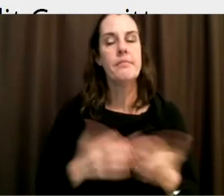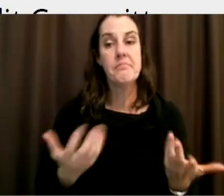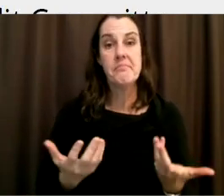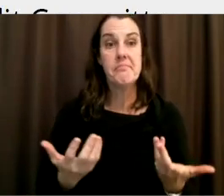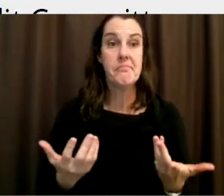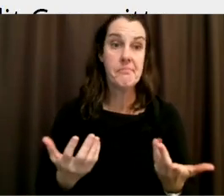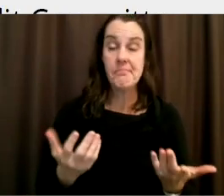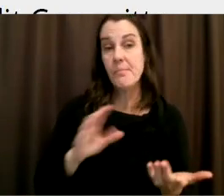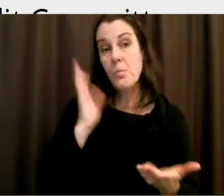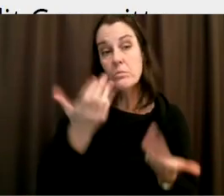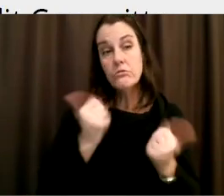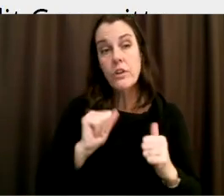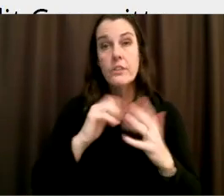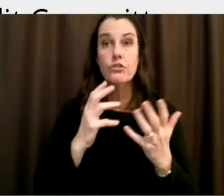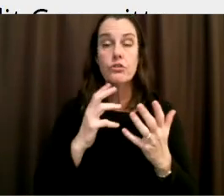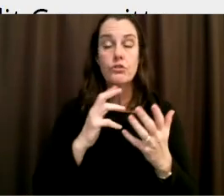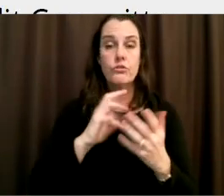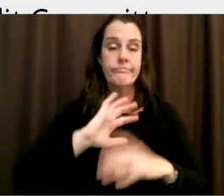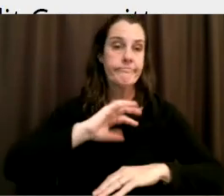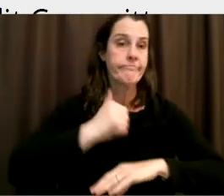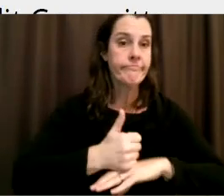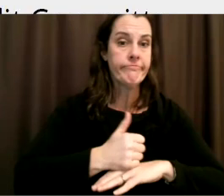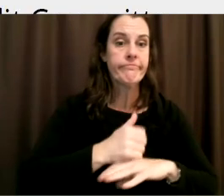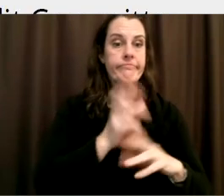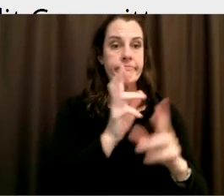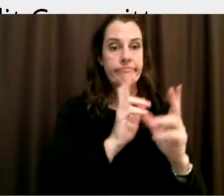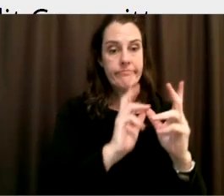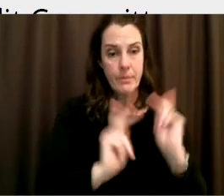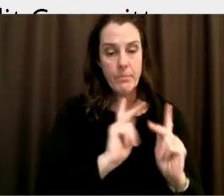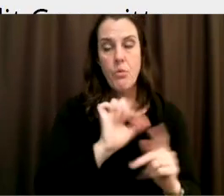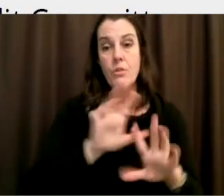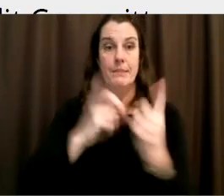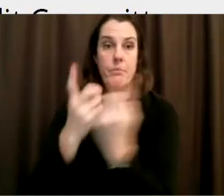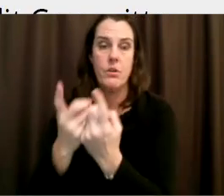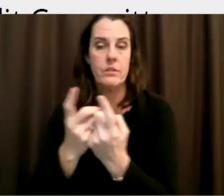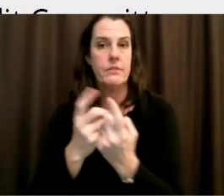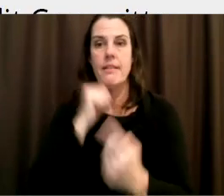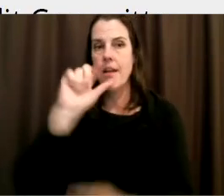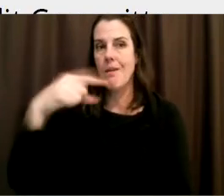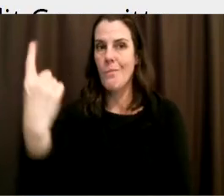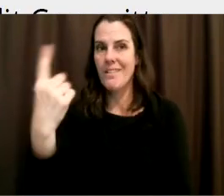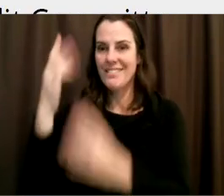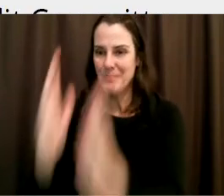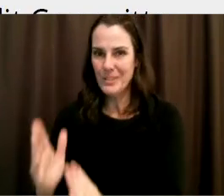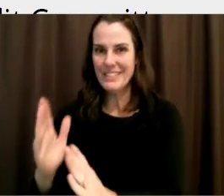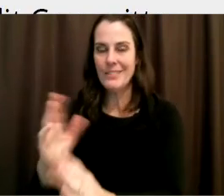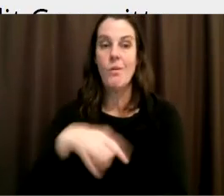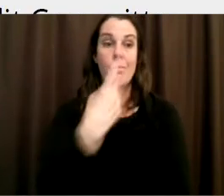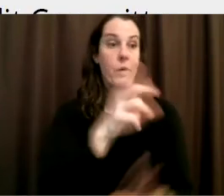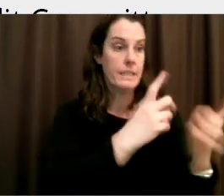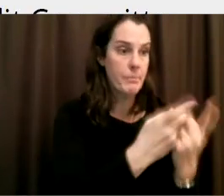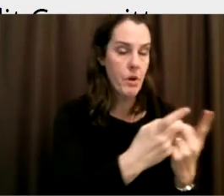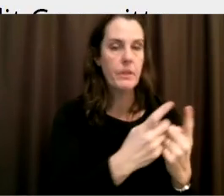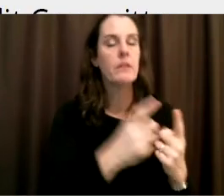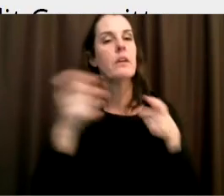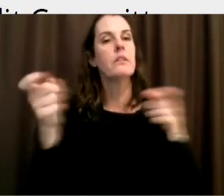to try to structure the personnel or departments so that no single individual or no single department is in charge of more